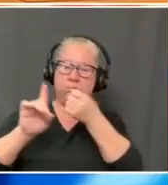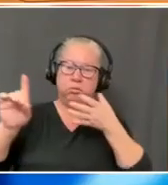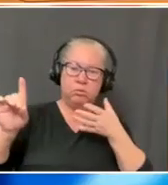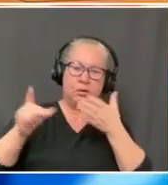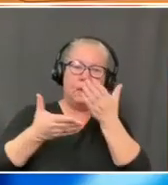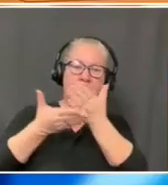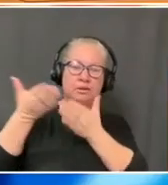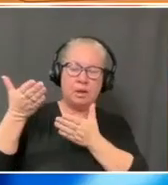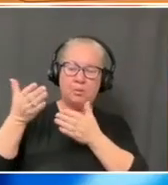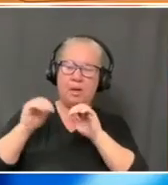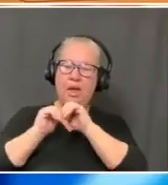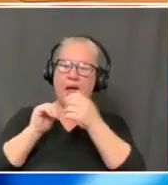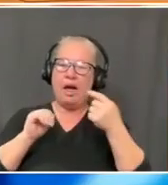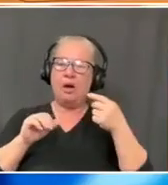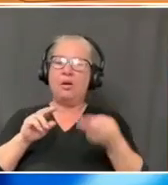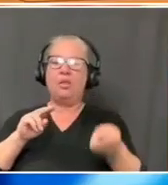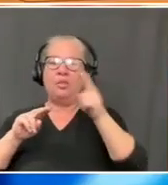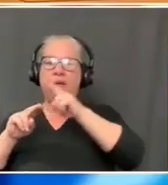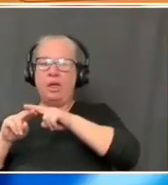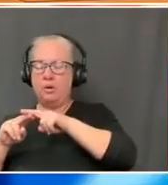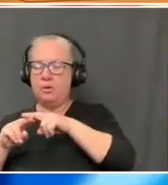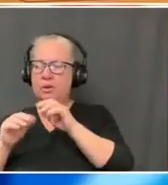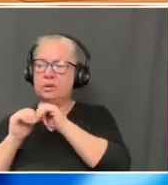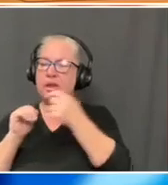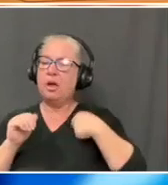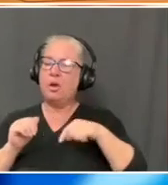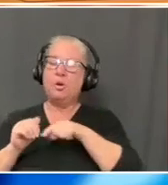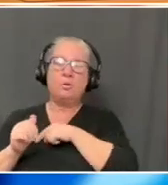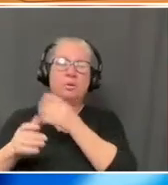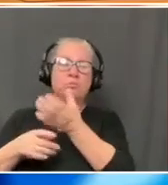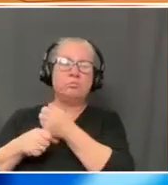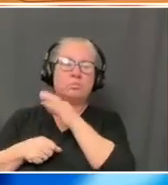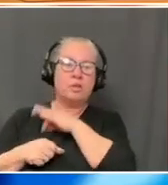we're able to gain some interest from that. And